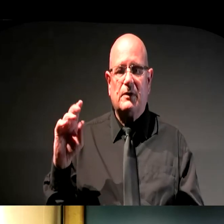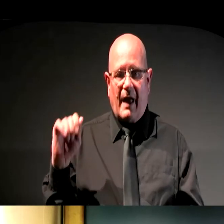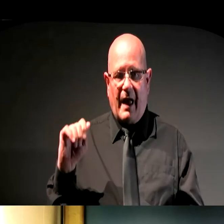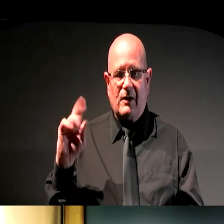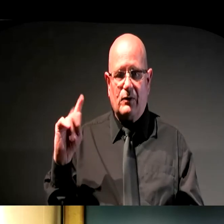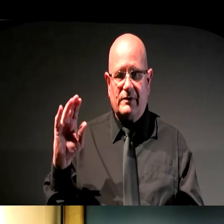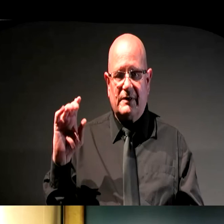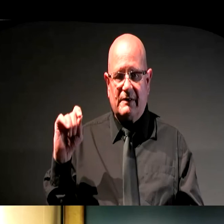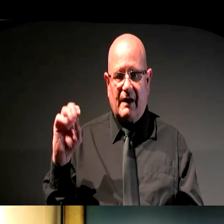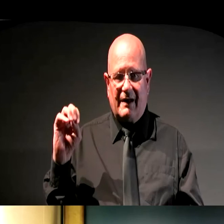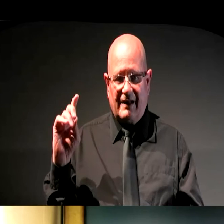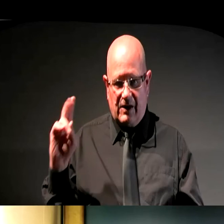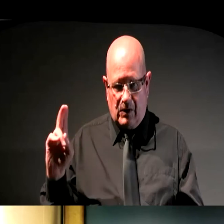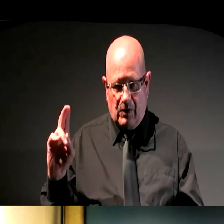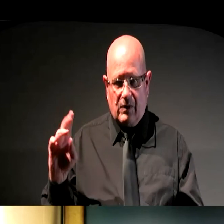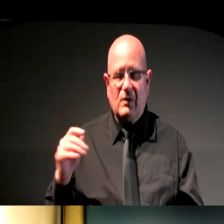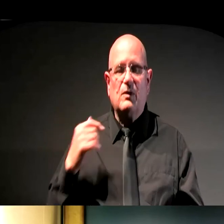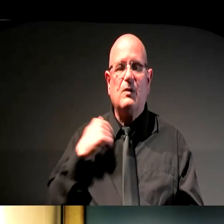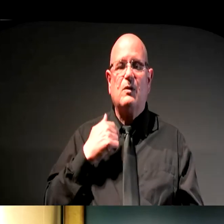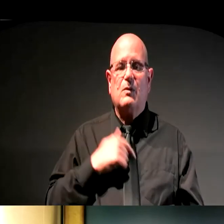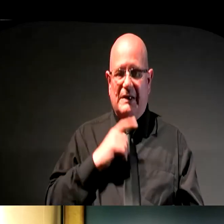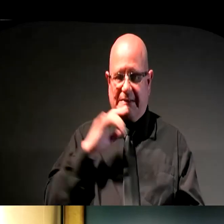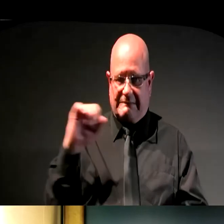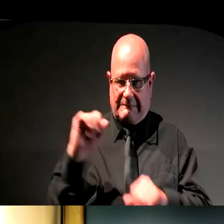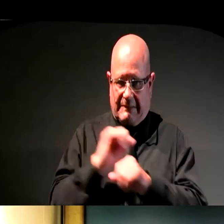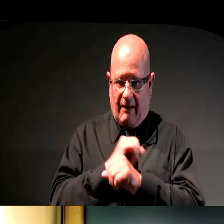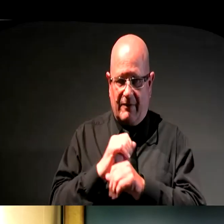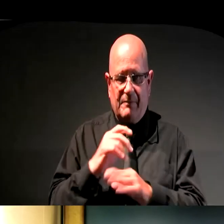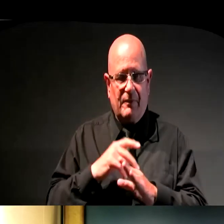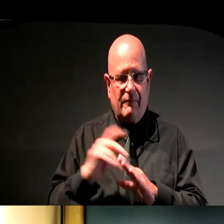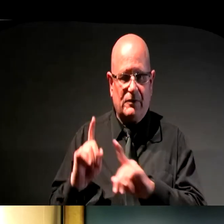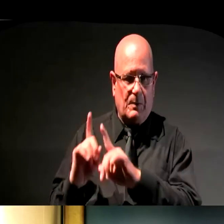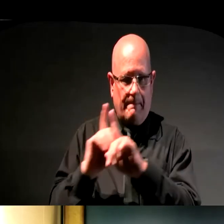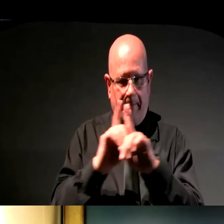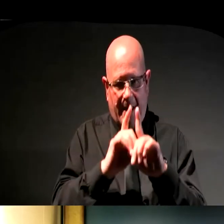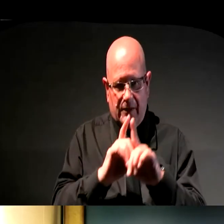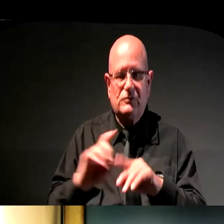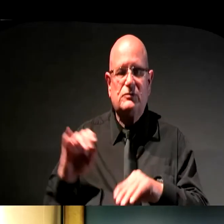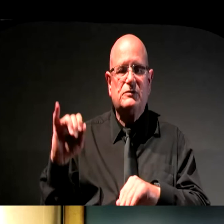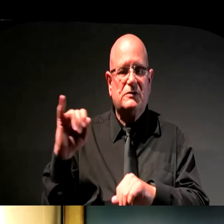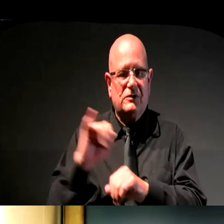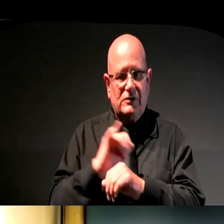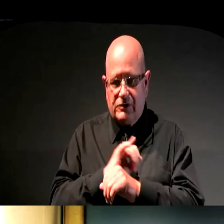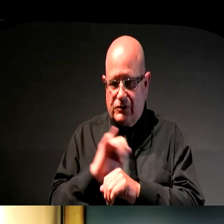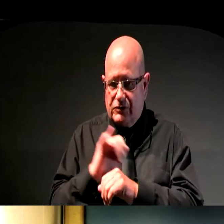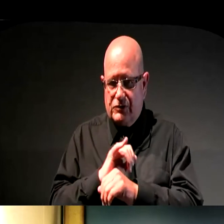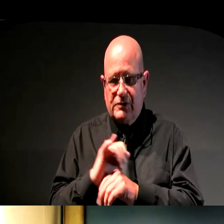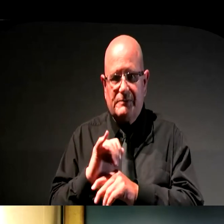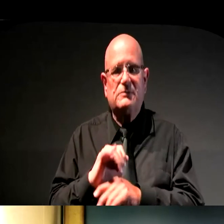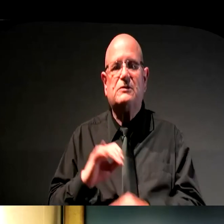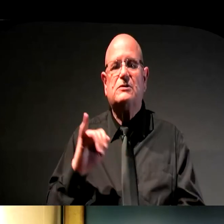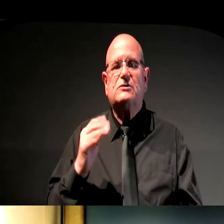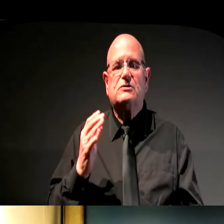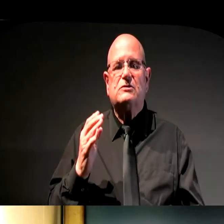amy-rutherford@utc.edu. We definitely are looking for more professional mentors. If you have any internships, any job shadowing, anything that